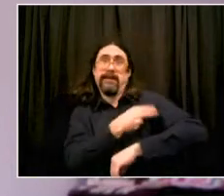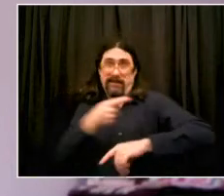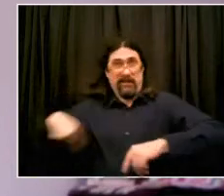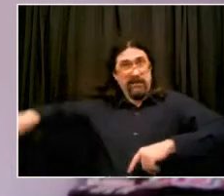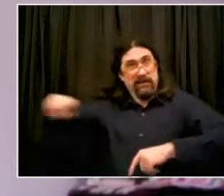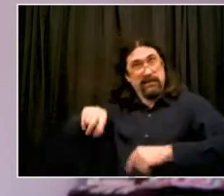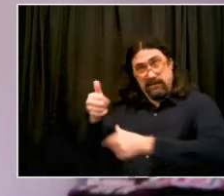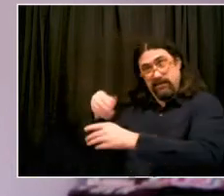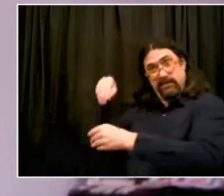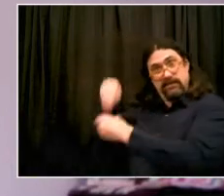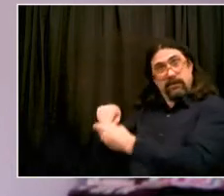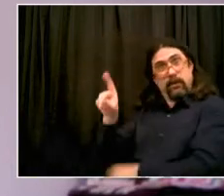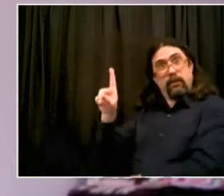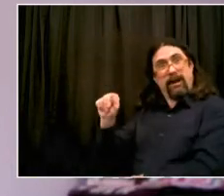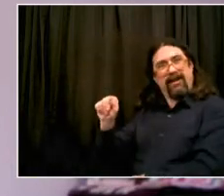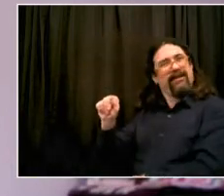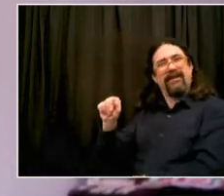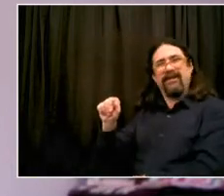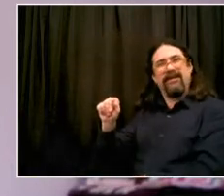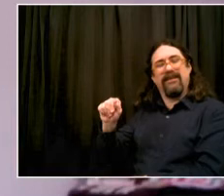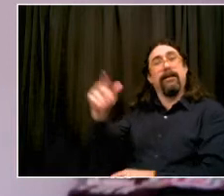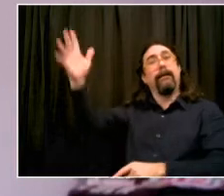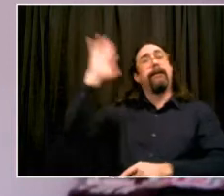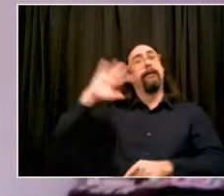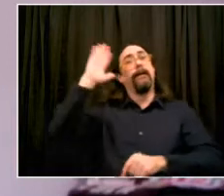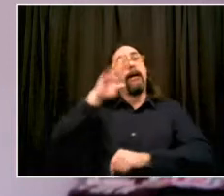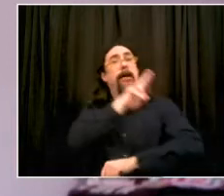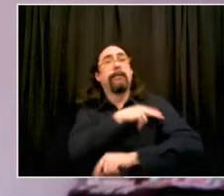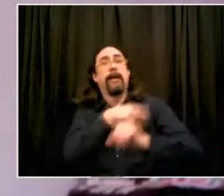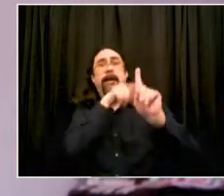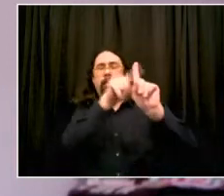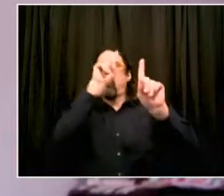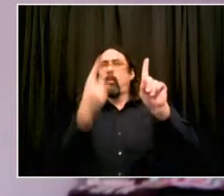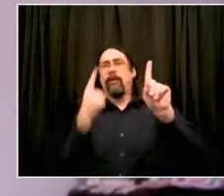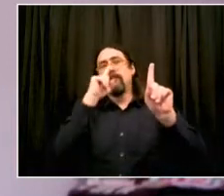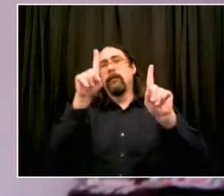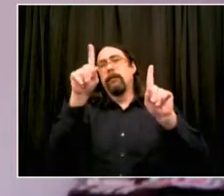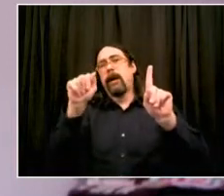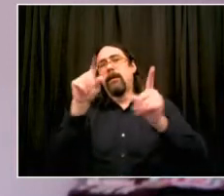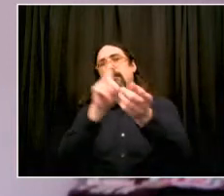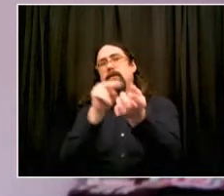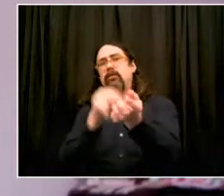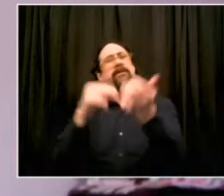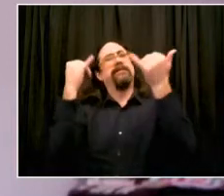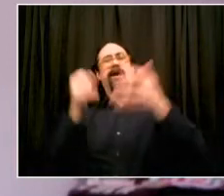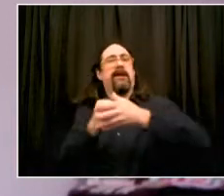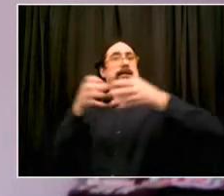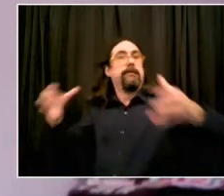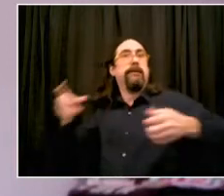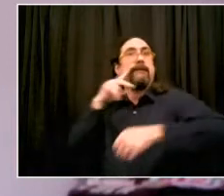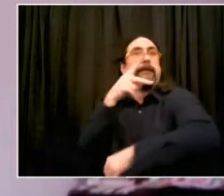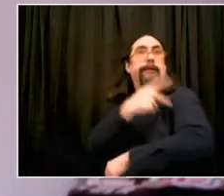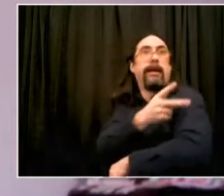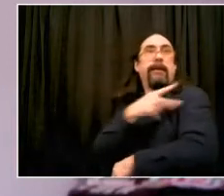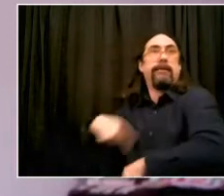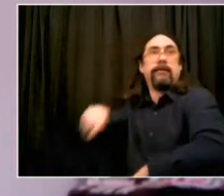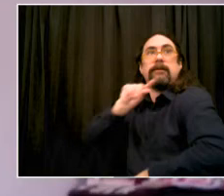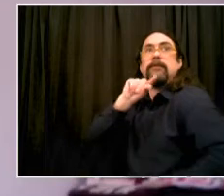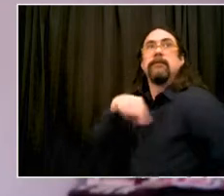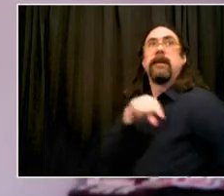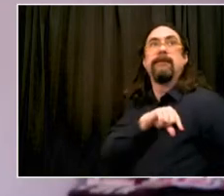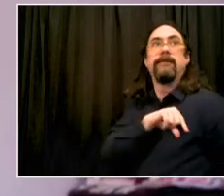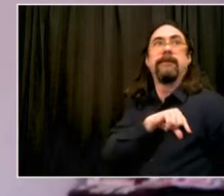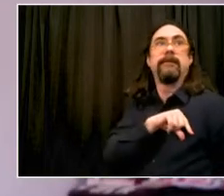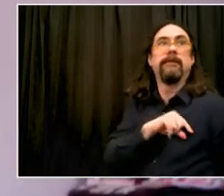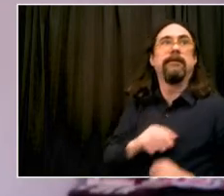other sites that are already trusted providers in communities, that they will remain very important points of access for